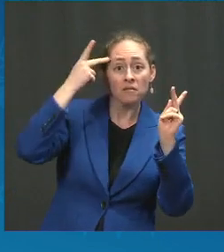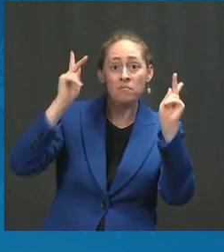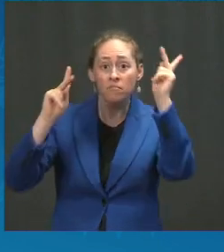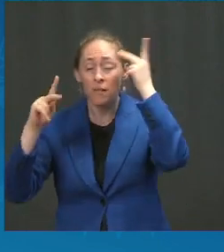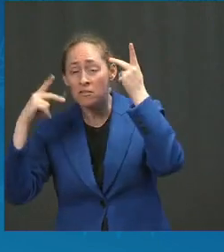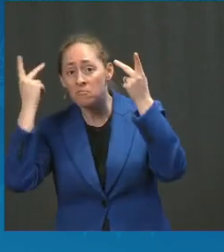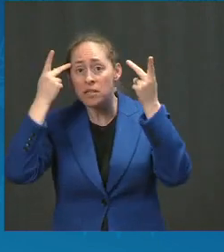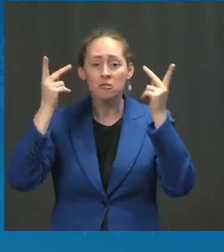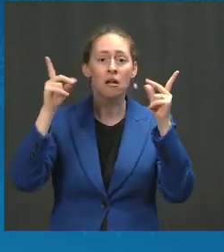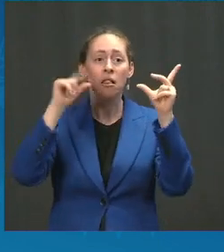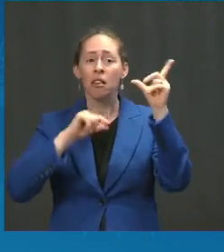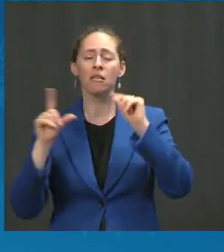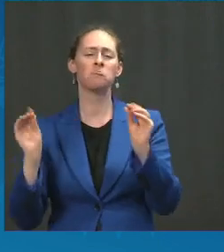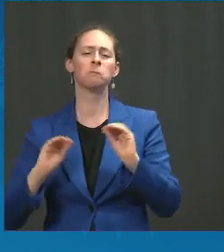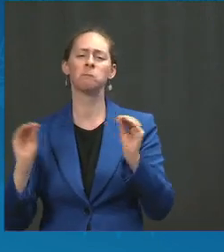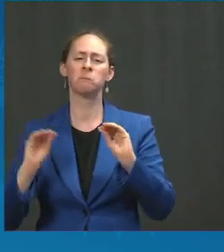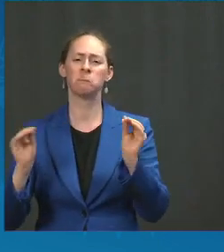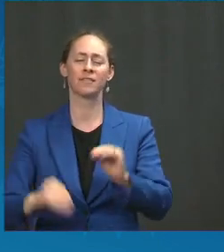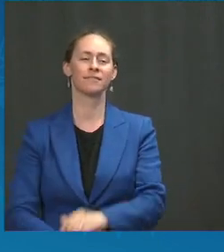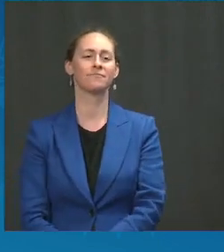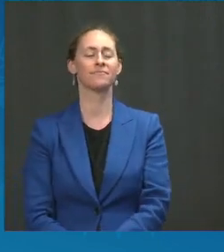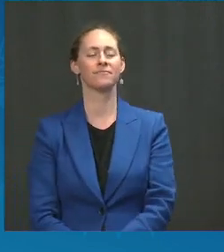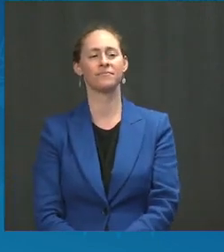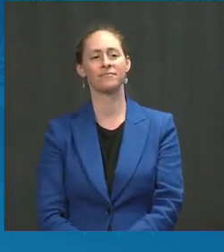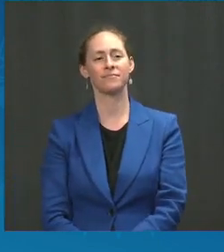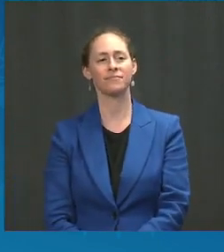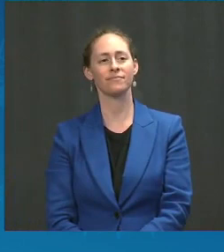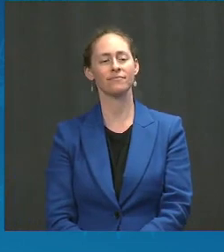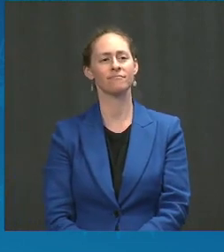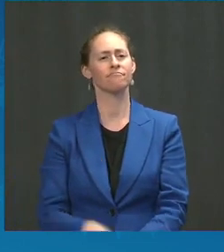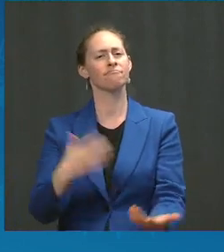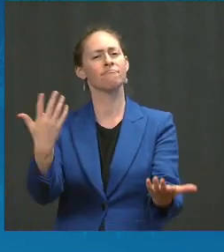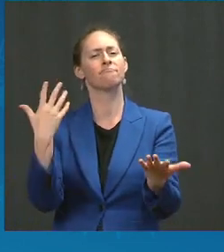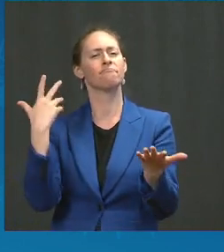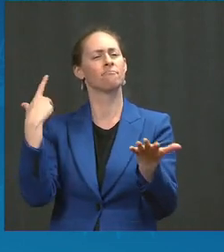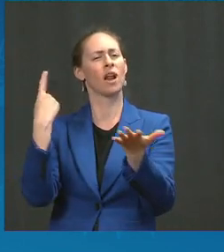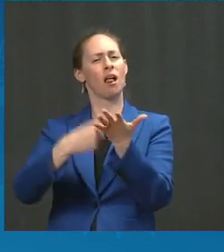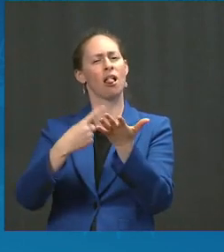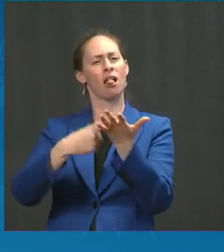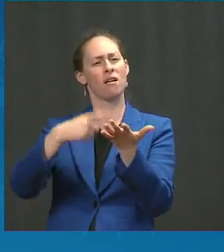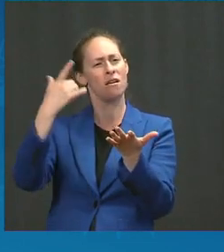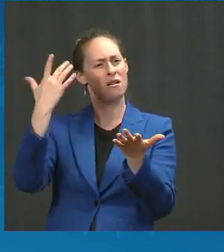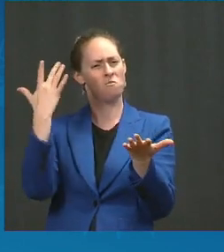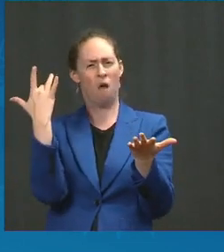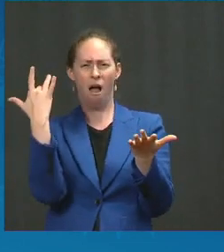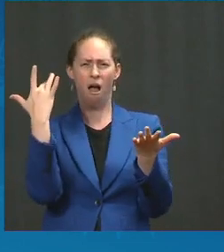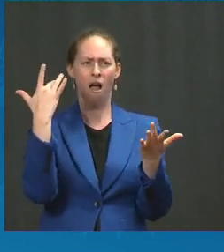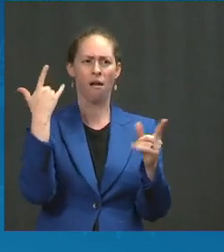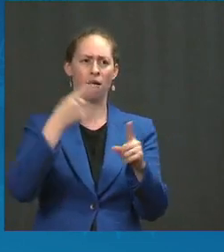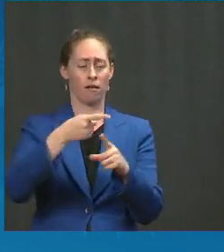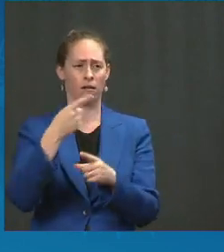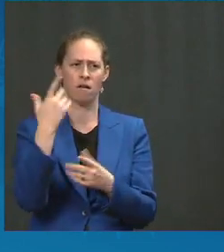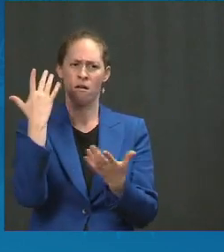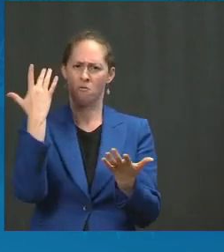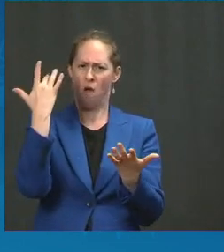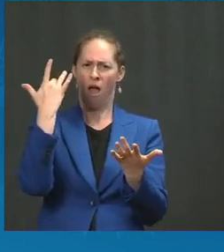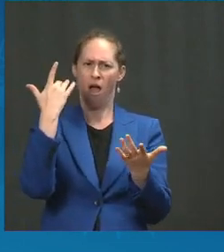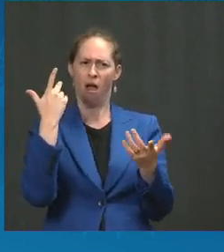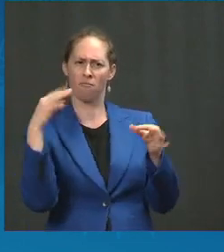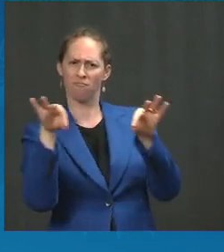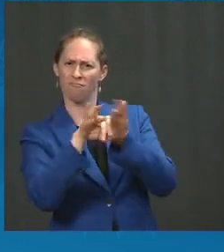communities. And why? I mean, if you think about the infrastructure piece of it and why the bipartisan work was